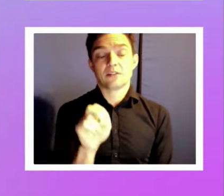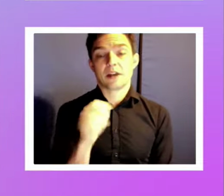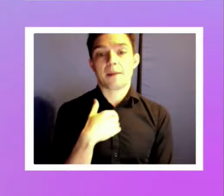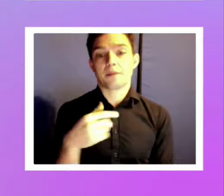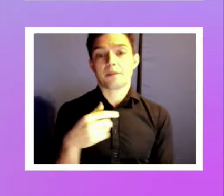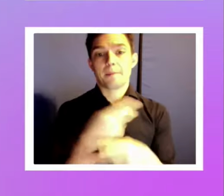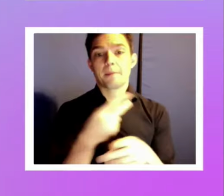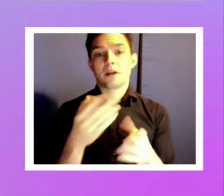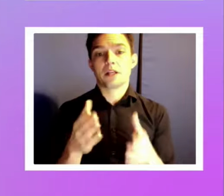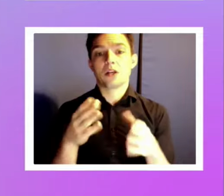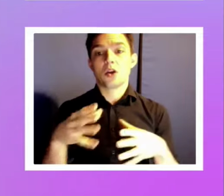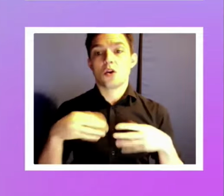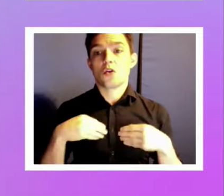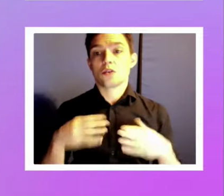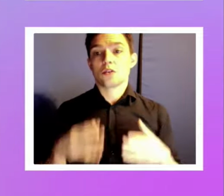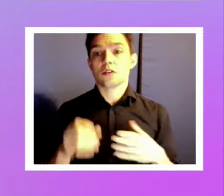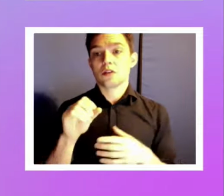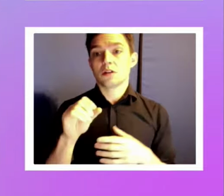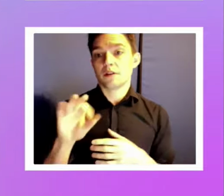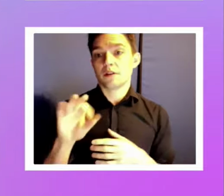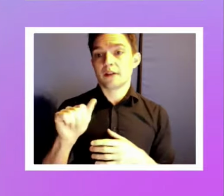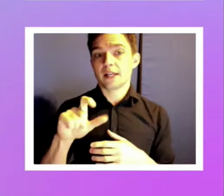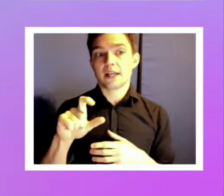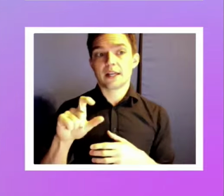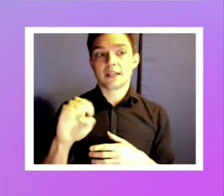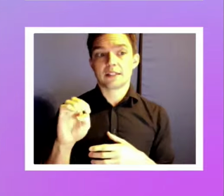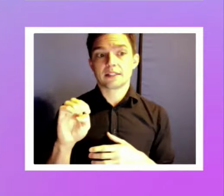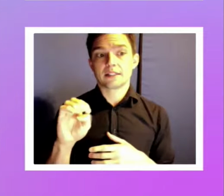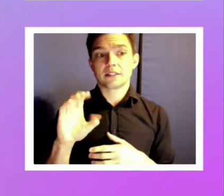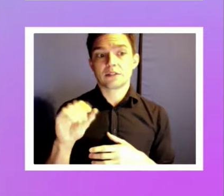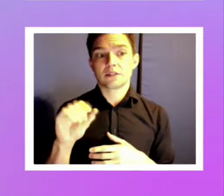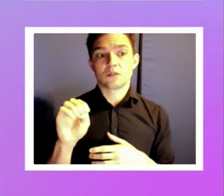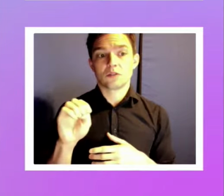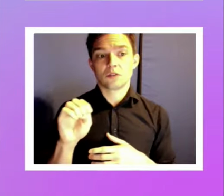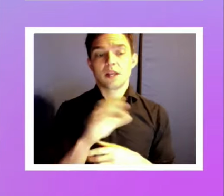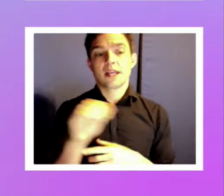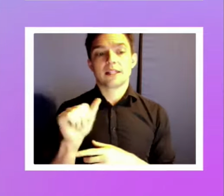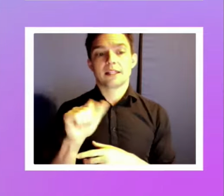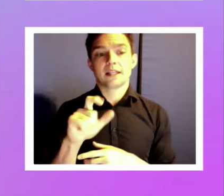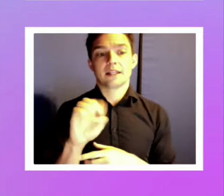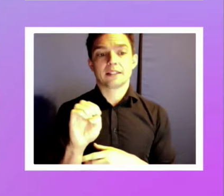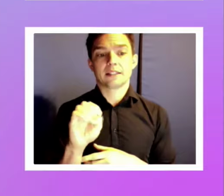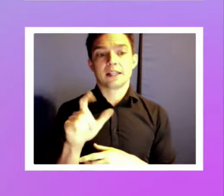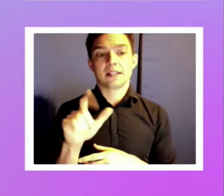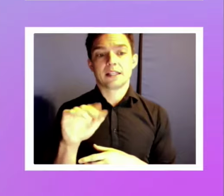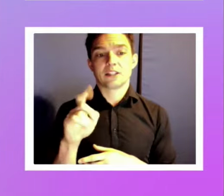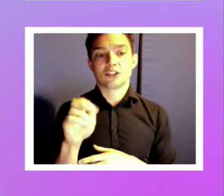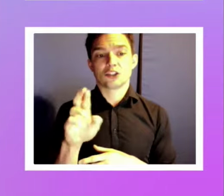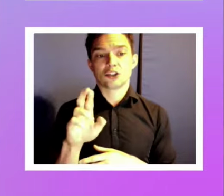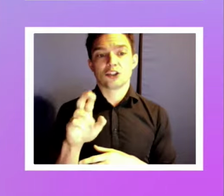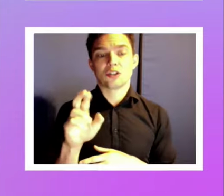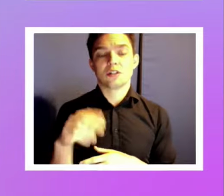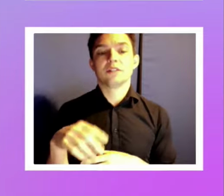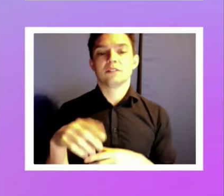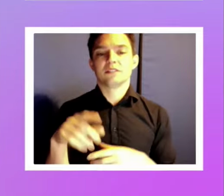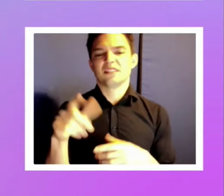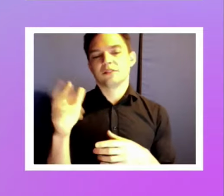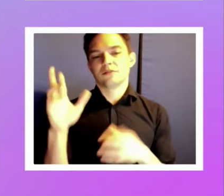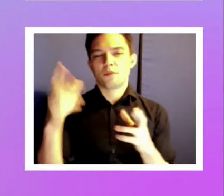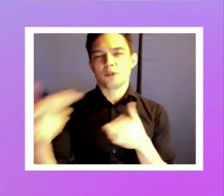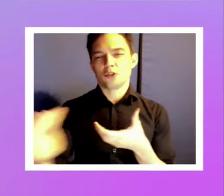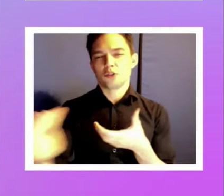owner of AXCore and of AXLint, which I hope you will join me in my later presentation.